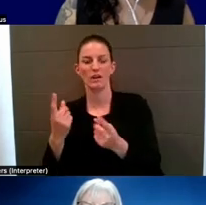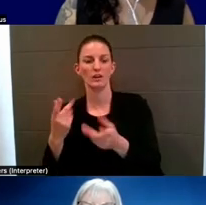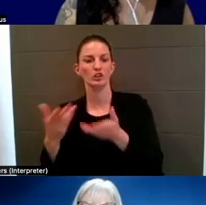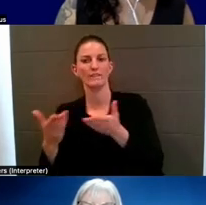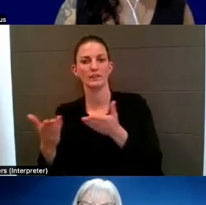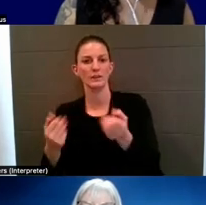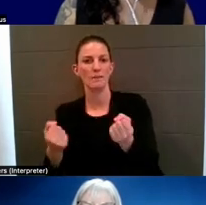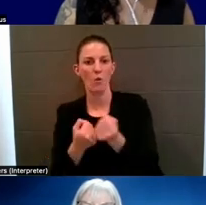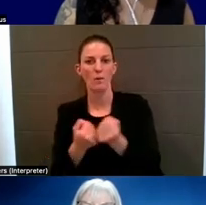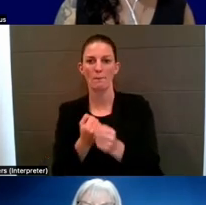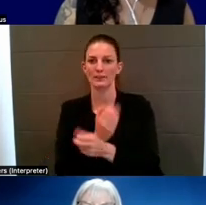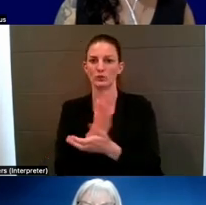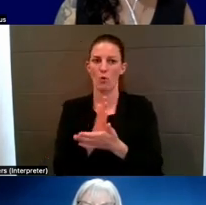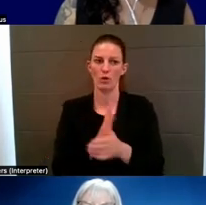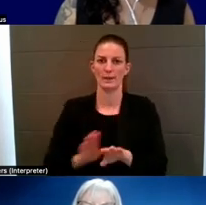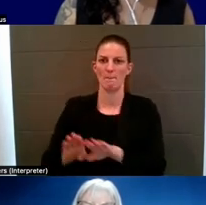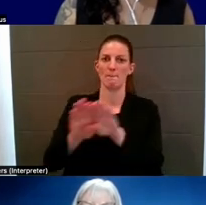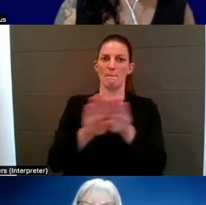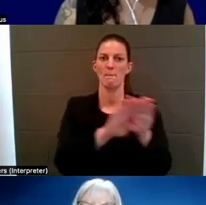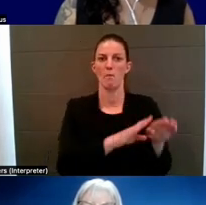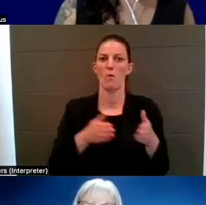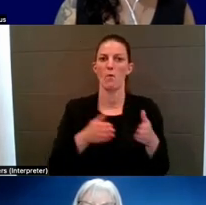plan,